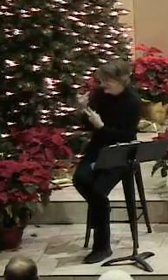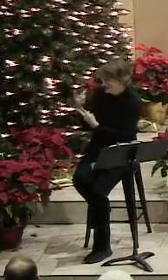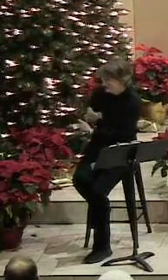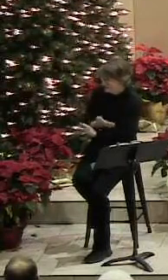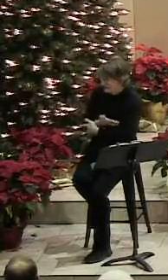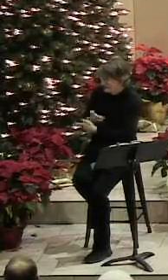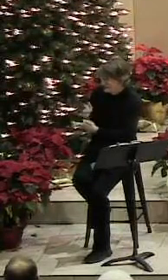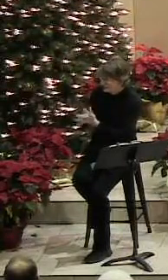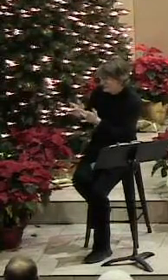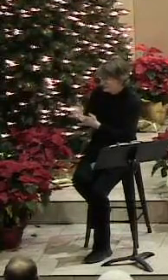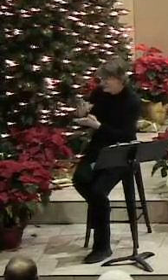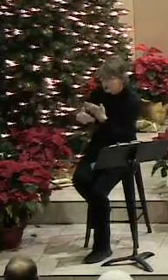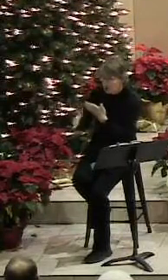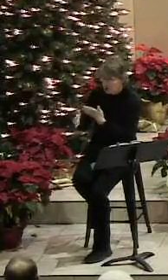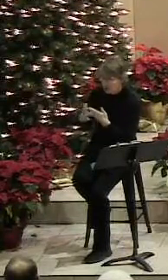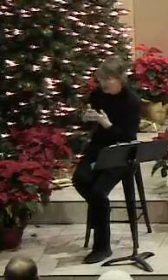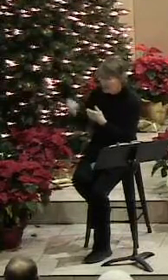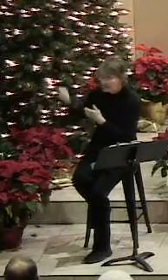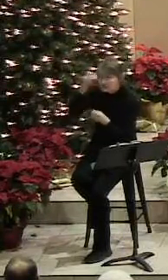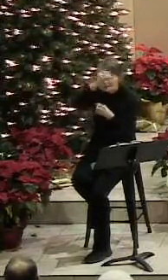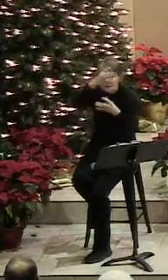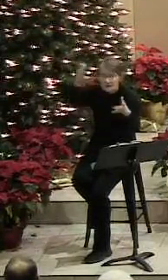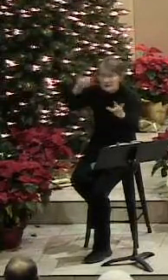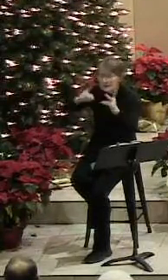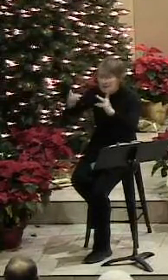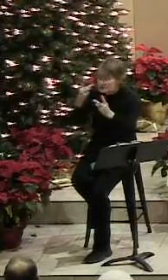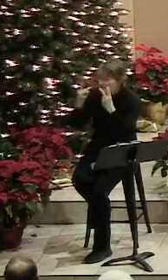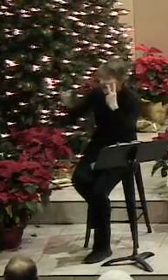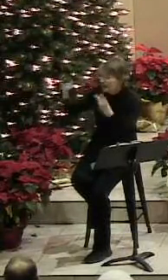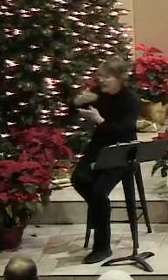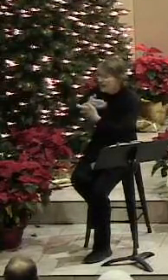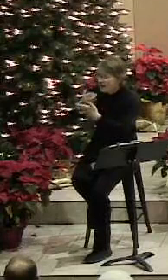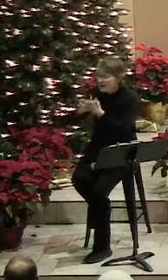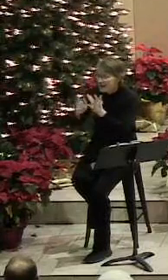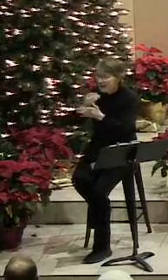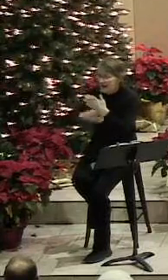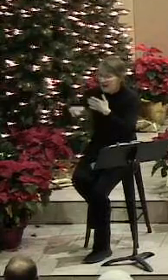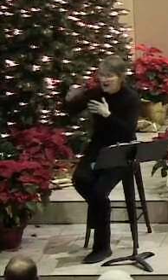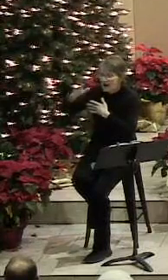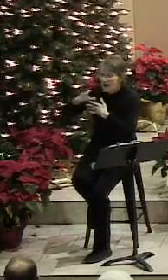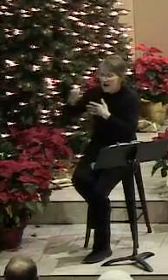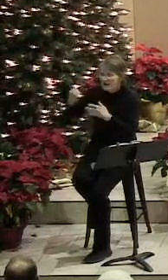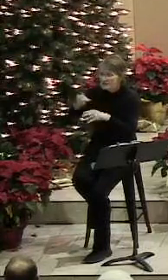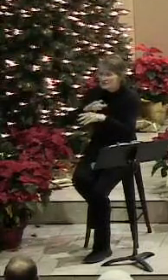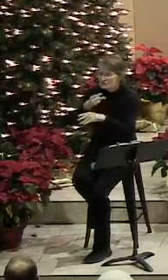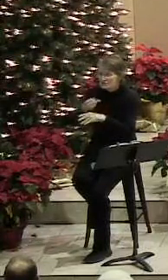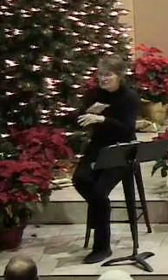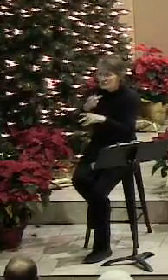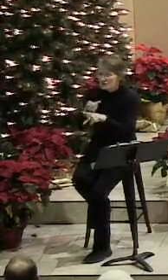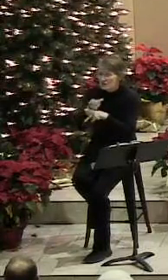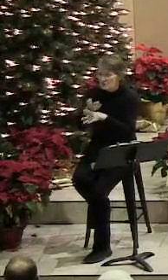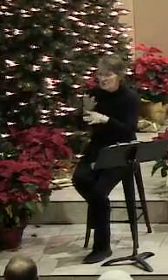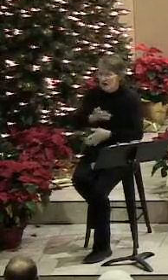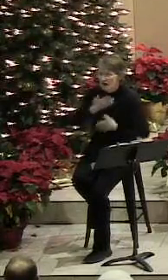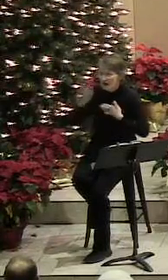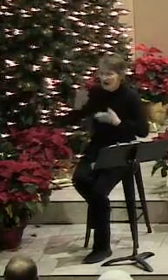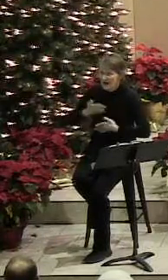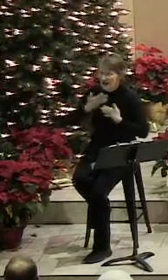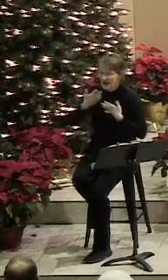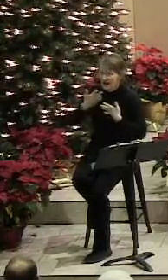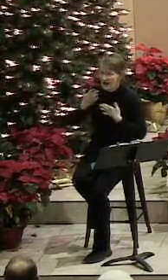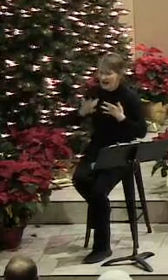child, they tell everybody about the child, what they heard from the angels, and then they go home rejoicing. And then we get this little